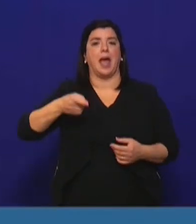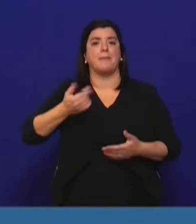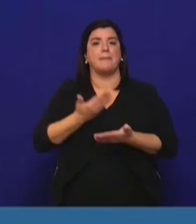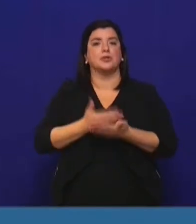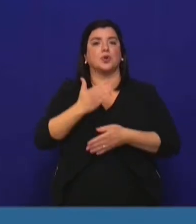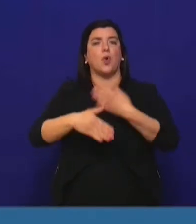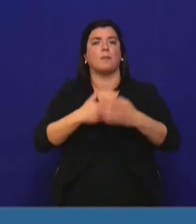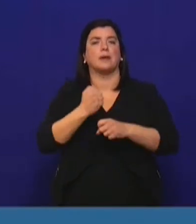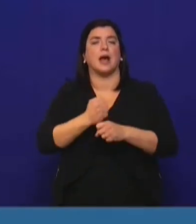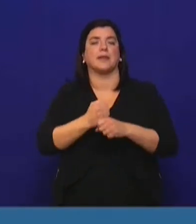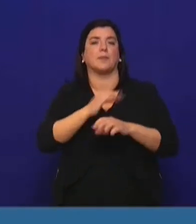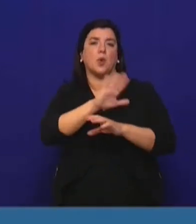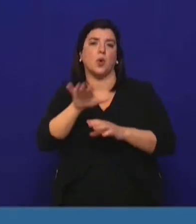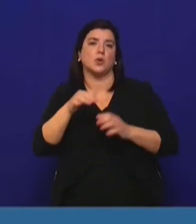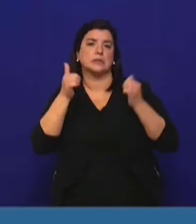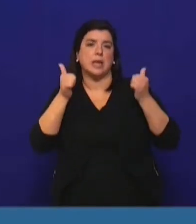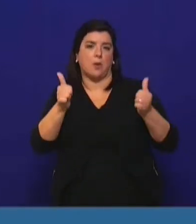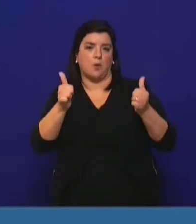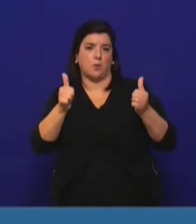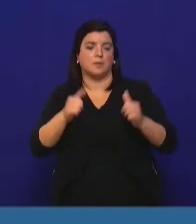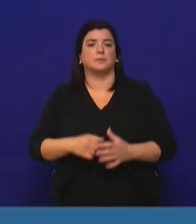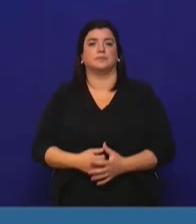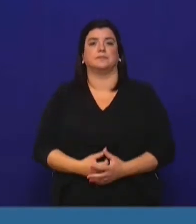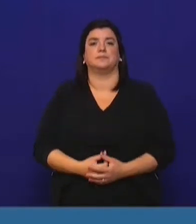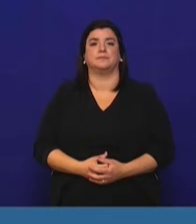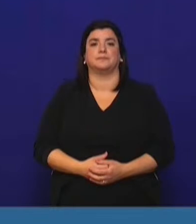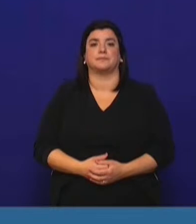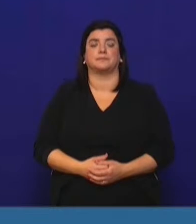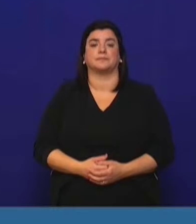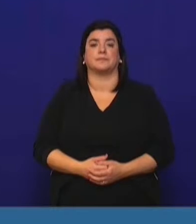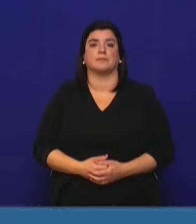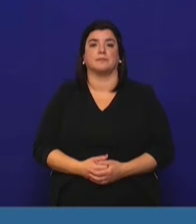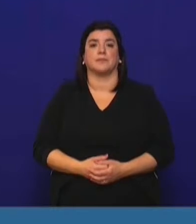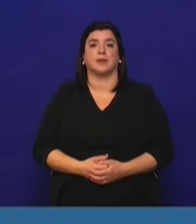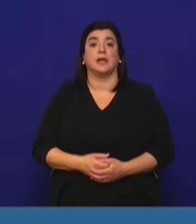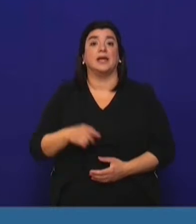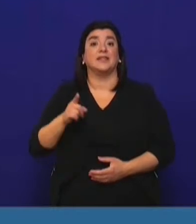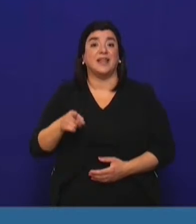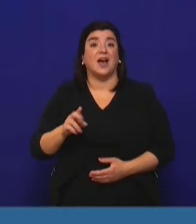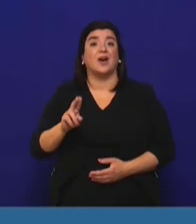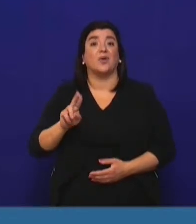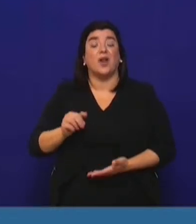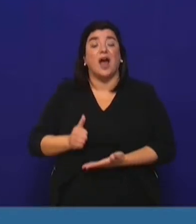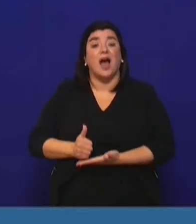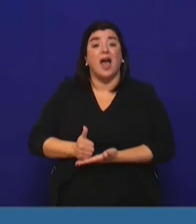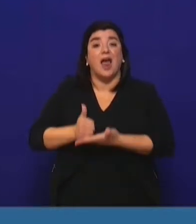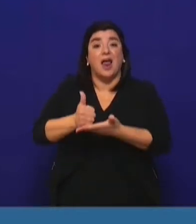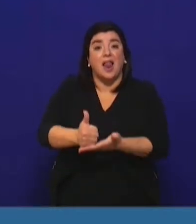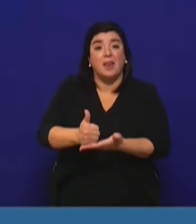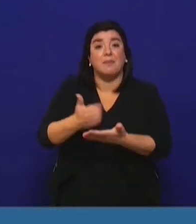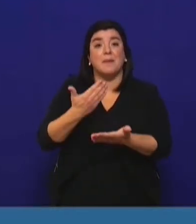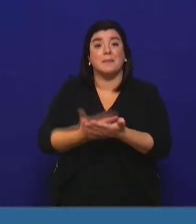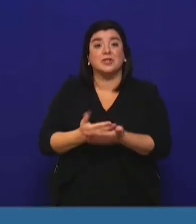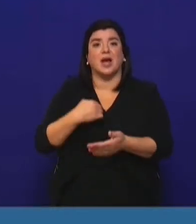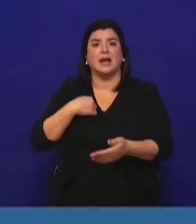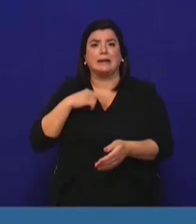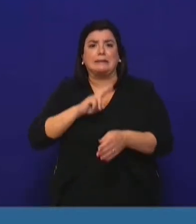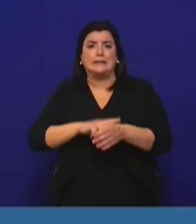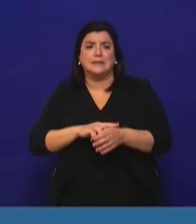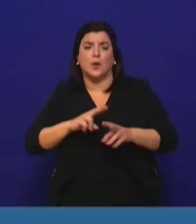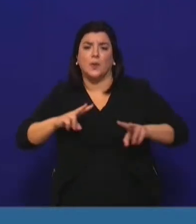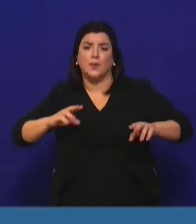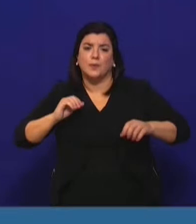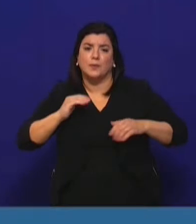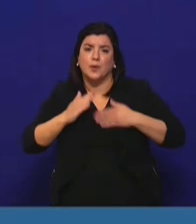il-mobile tagħkom. Din hija support ieħor biex aħna nkunu nistgħu inkomplu